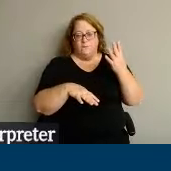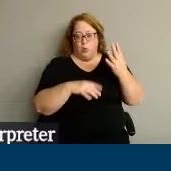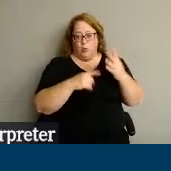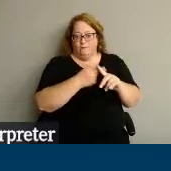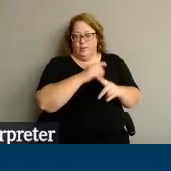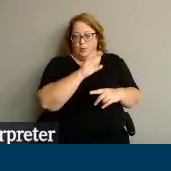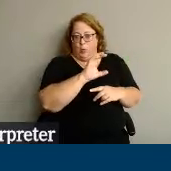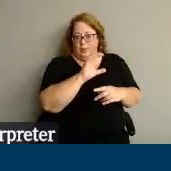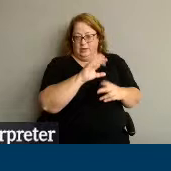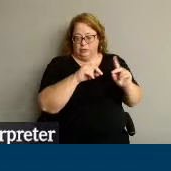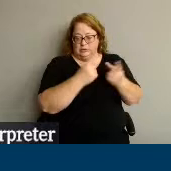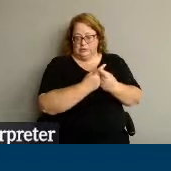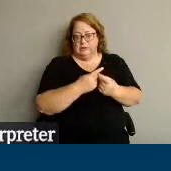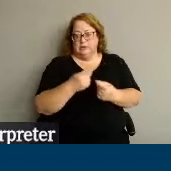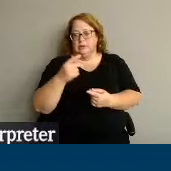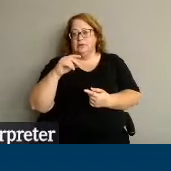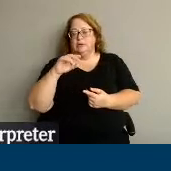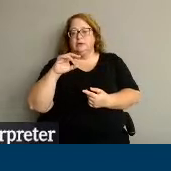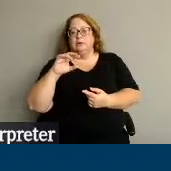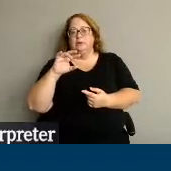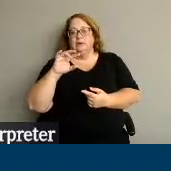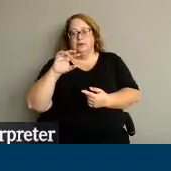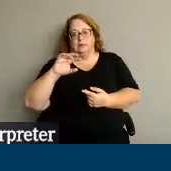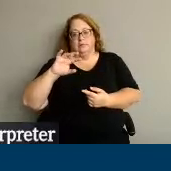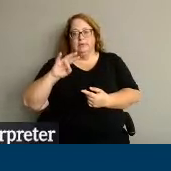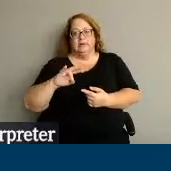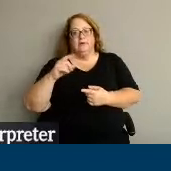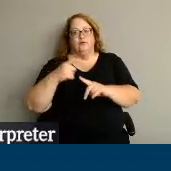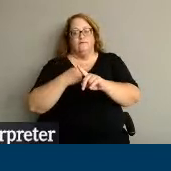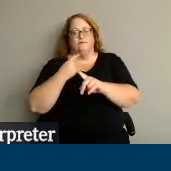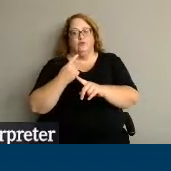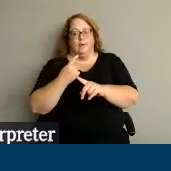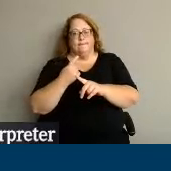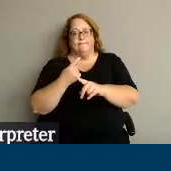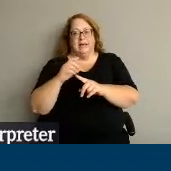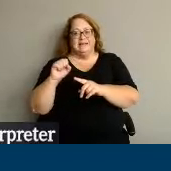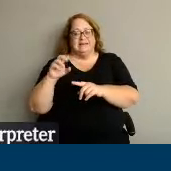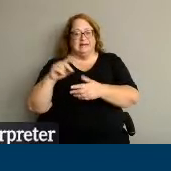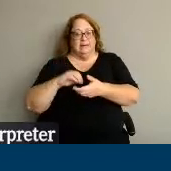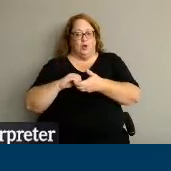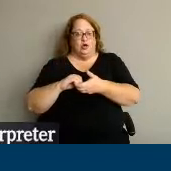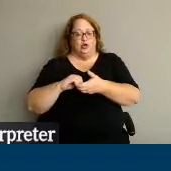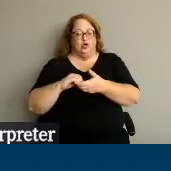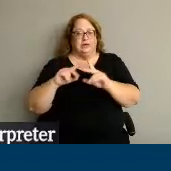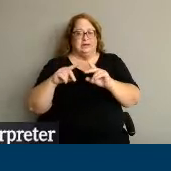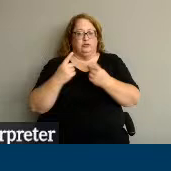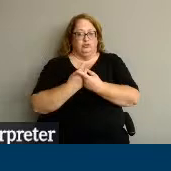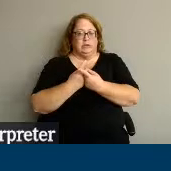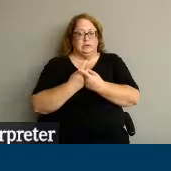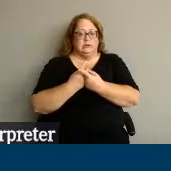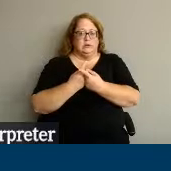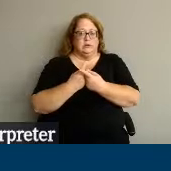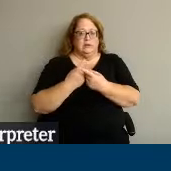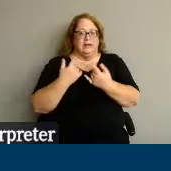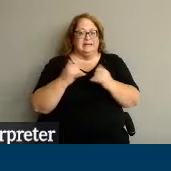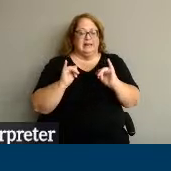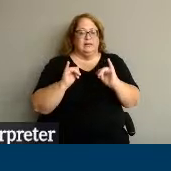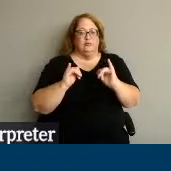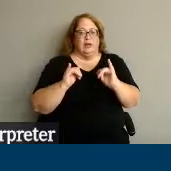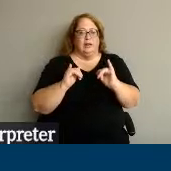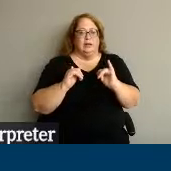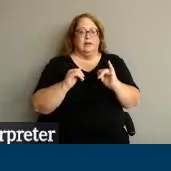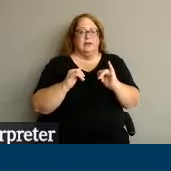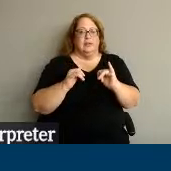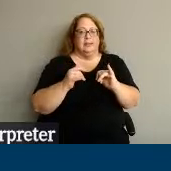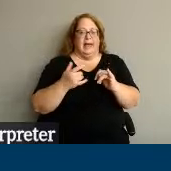from our coalition district, 7 were from our SSD partner district. I still say they reach their caseload by serving